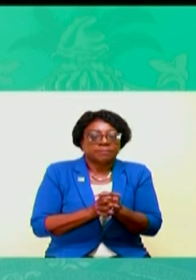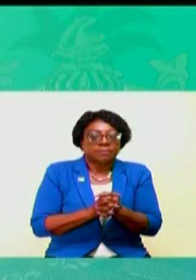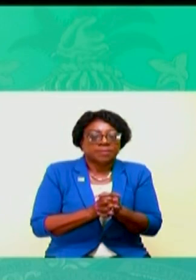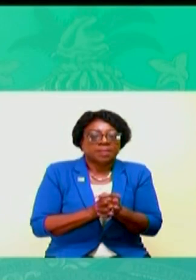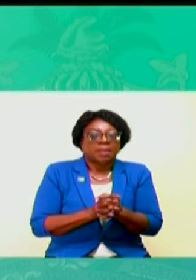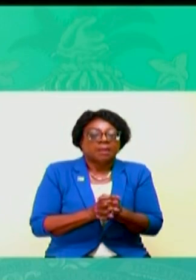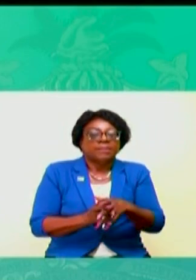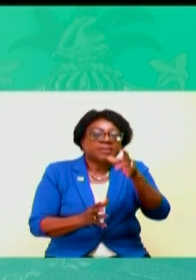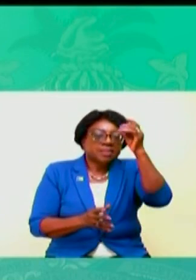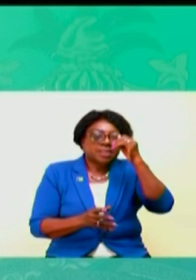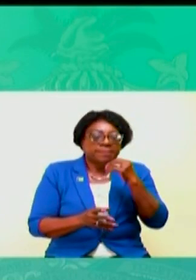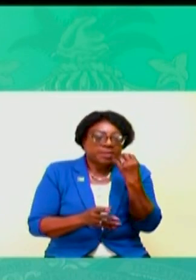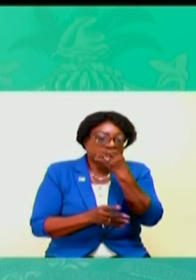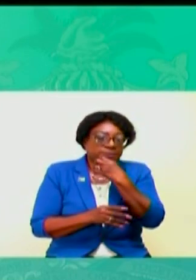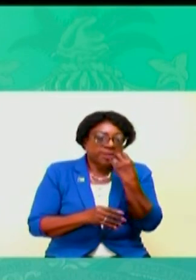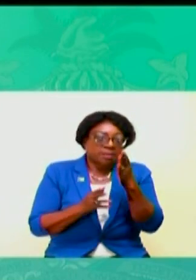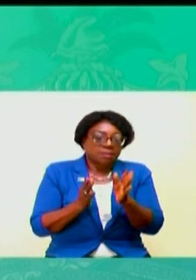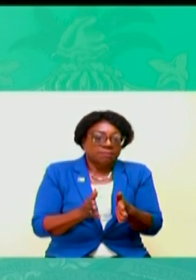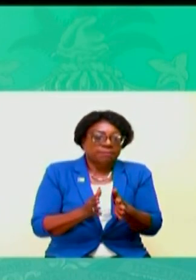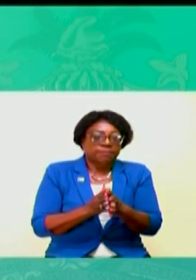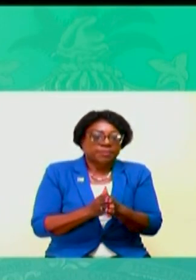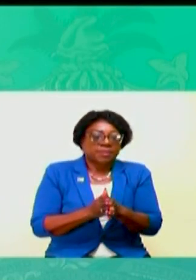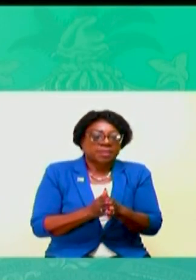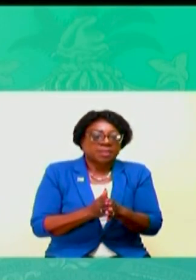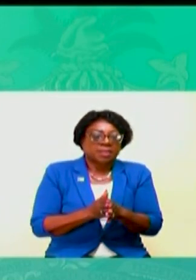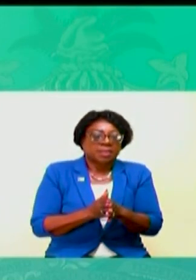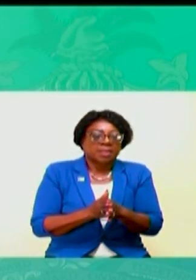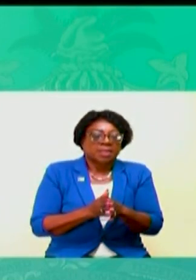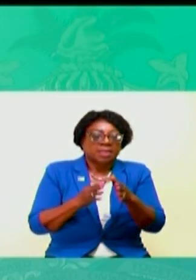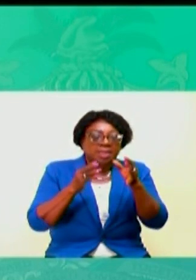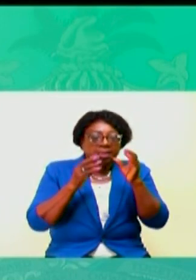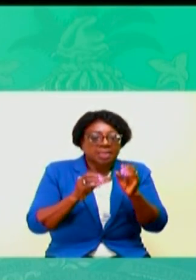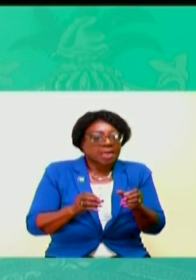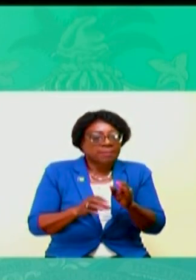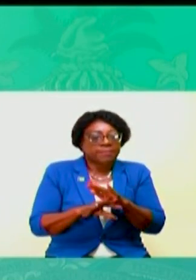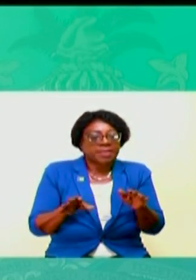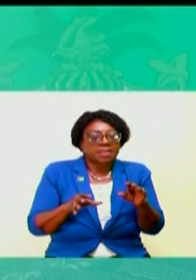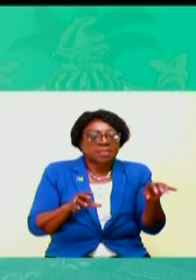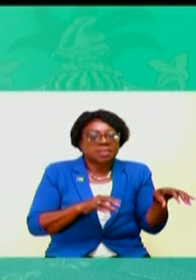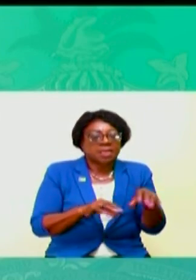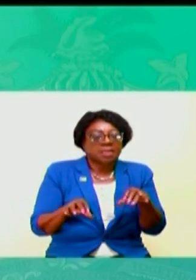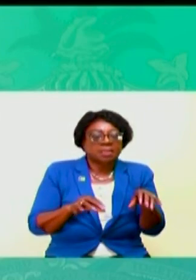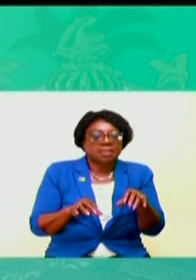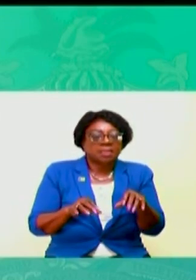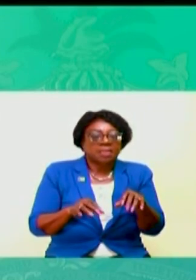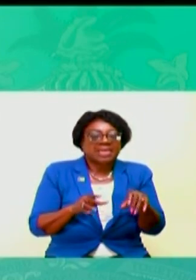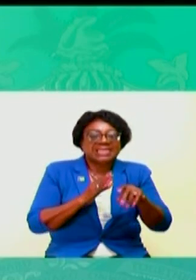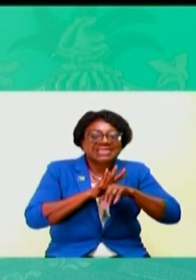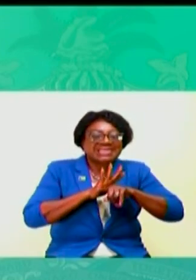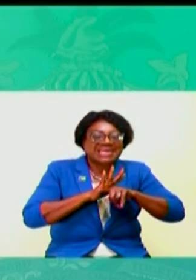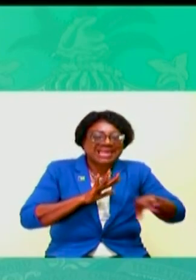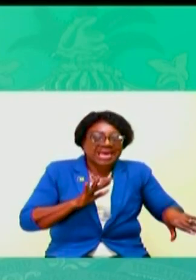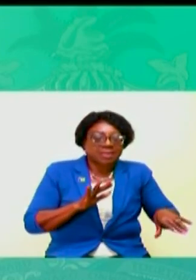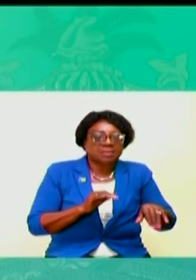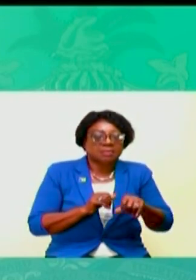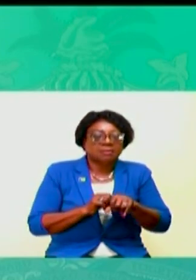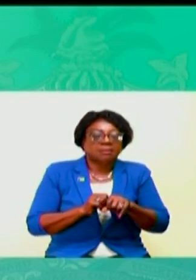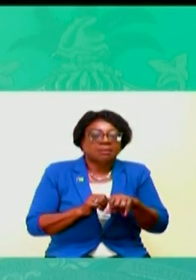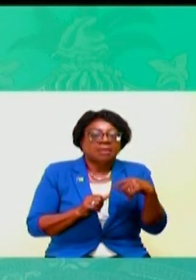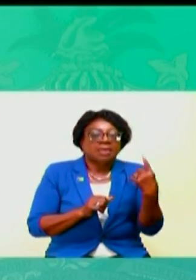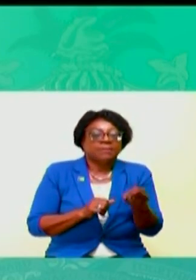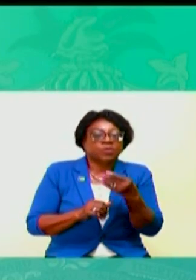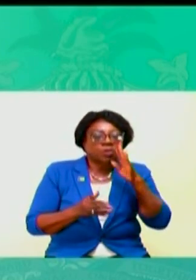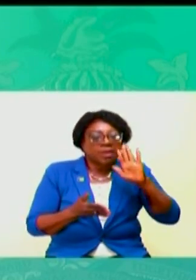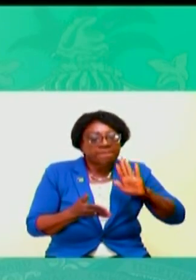Mr. Deputy Speaker, there's none, there can be none. It was only neglect, It was only